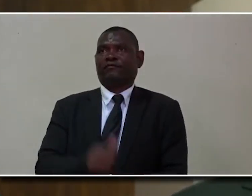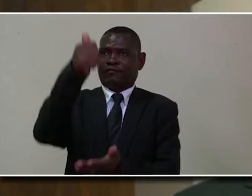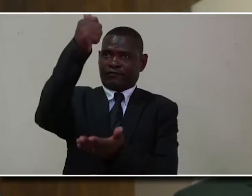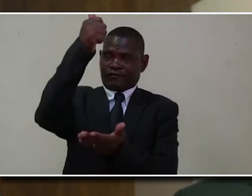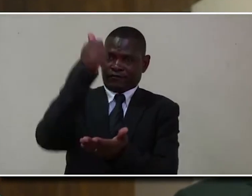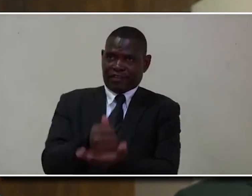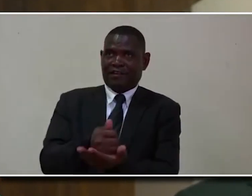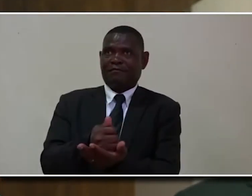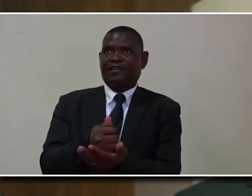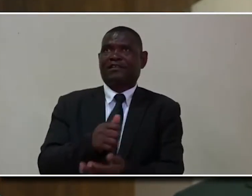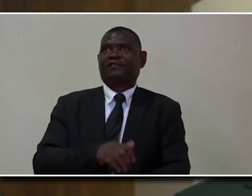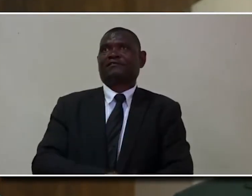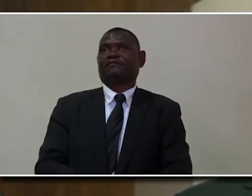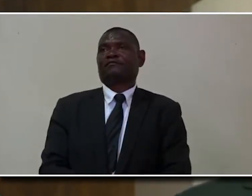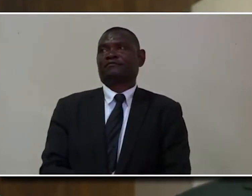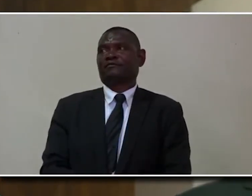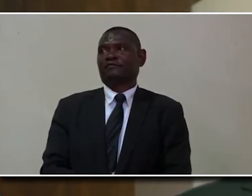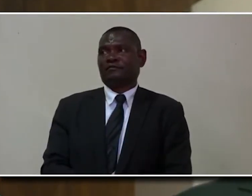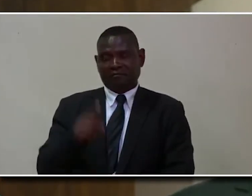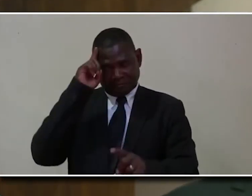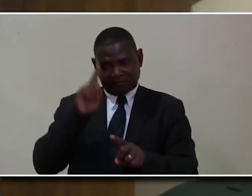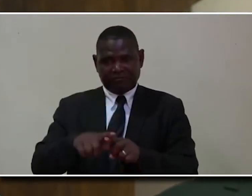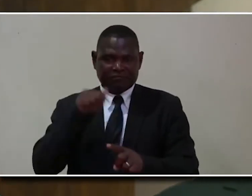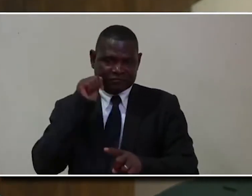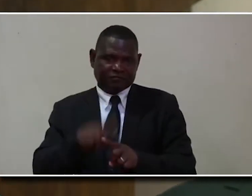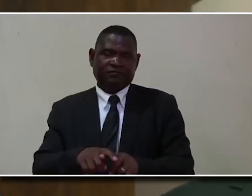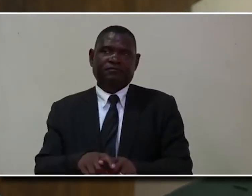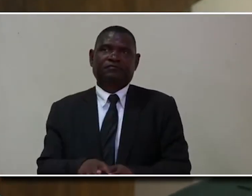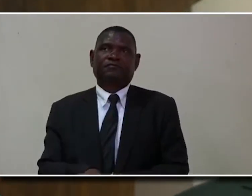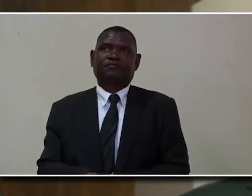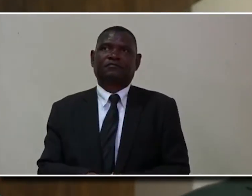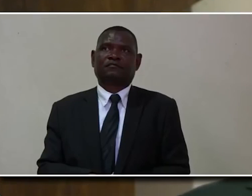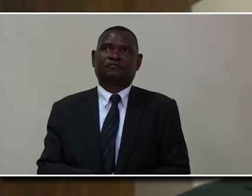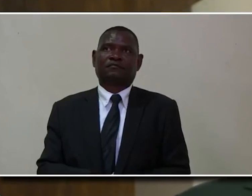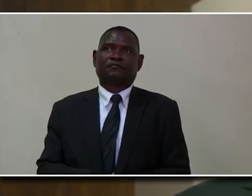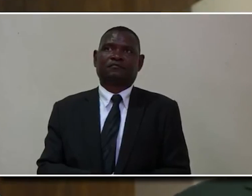Amen. Amen. Dear brothers and sisters,